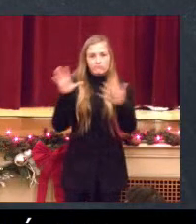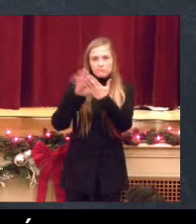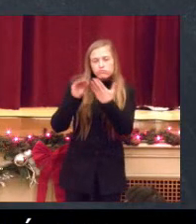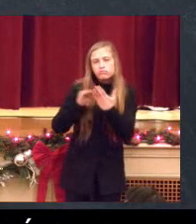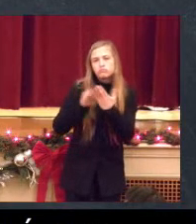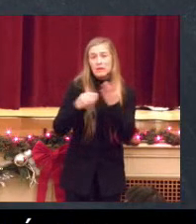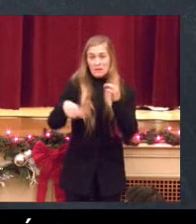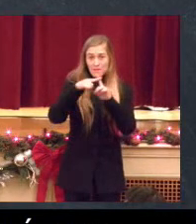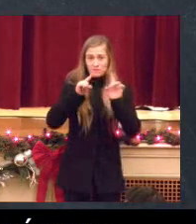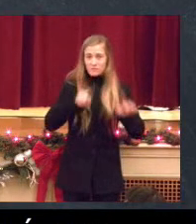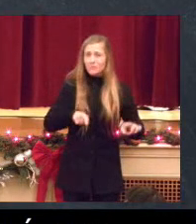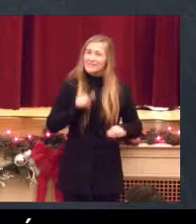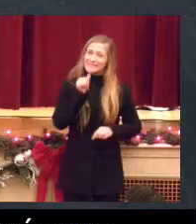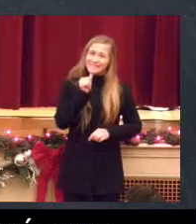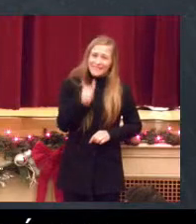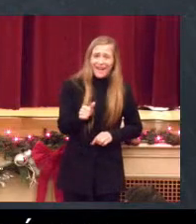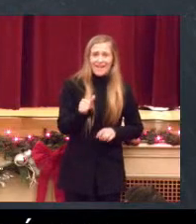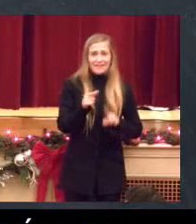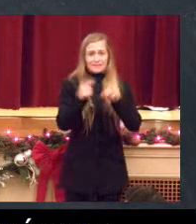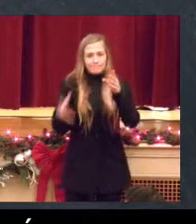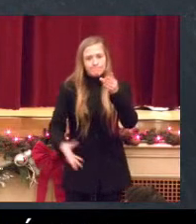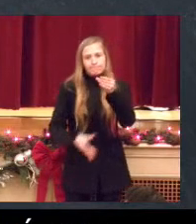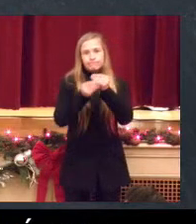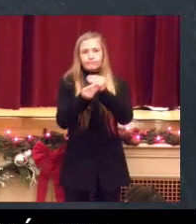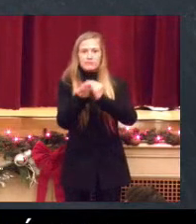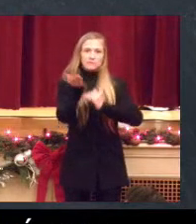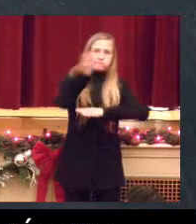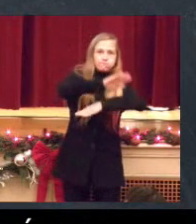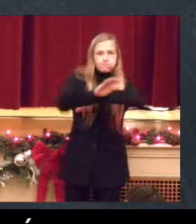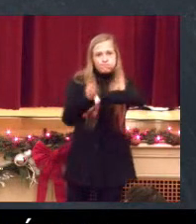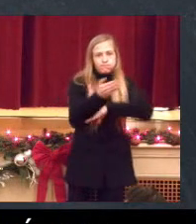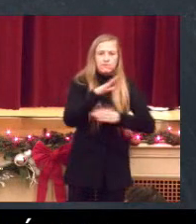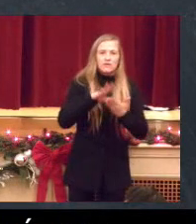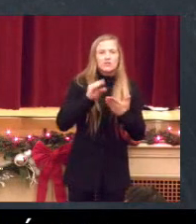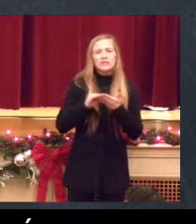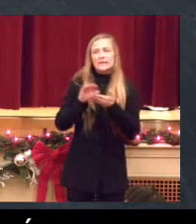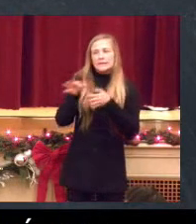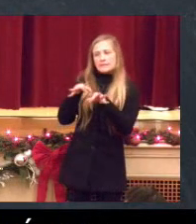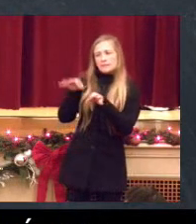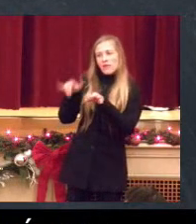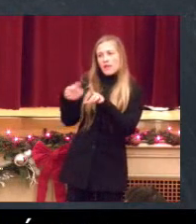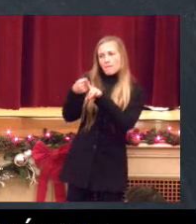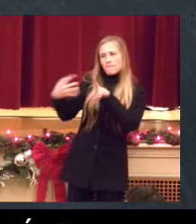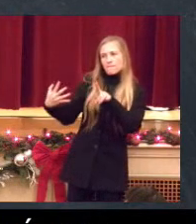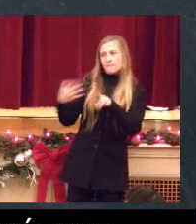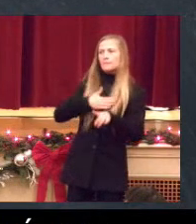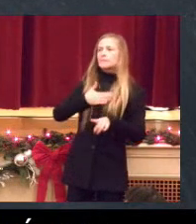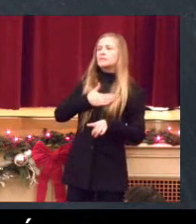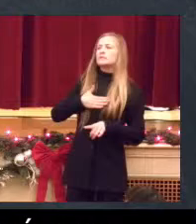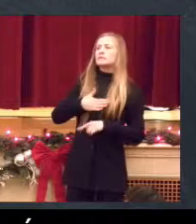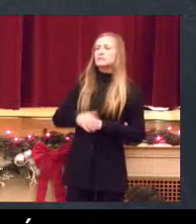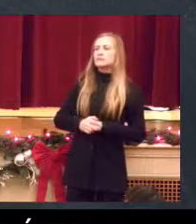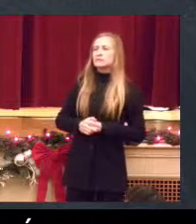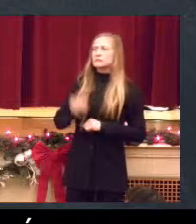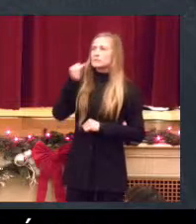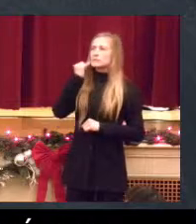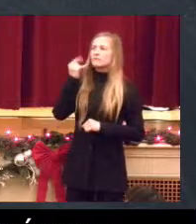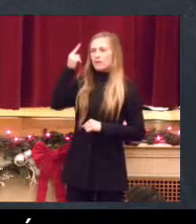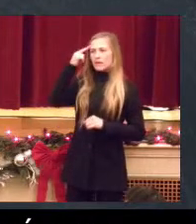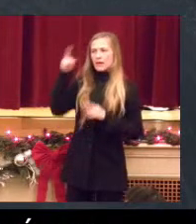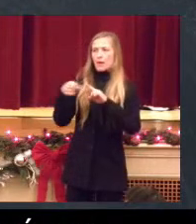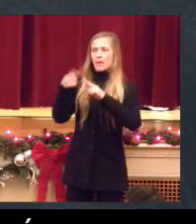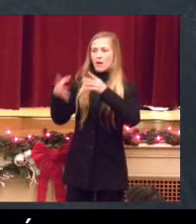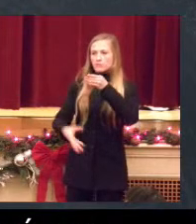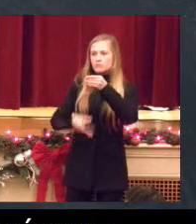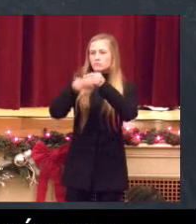positively to longer learning. So explain that portion of it for me where you're thinking about